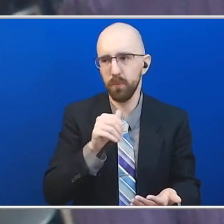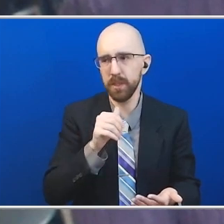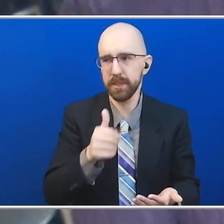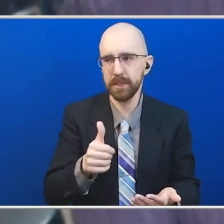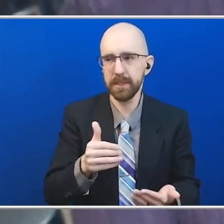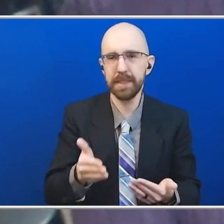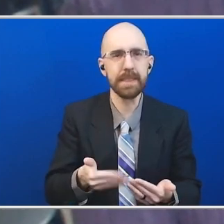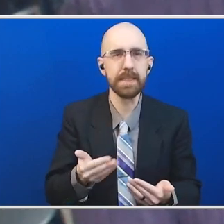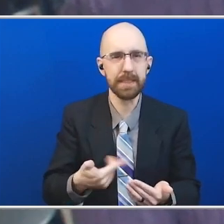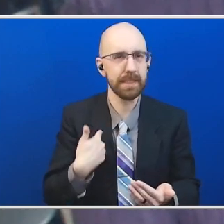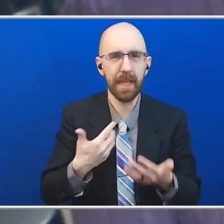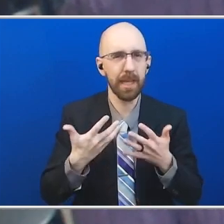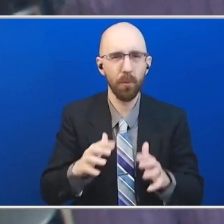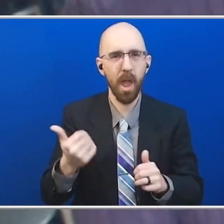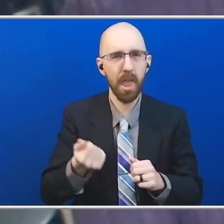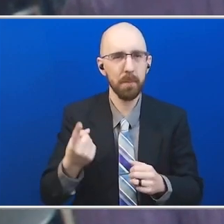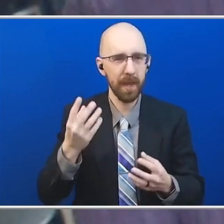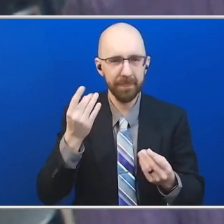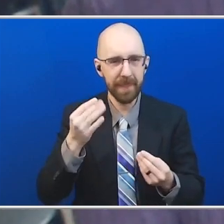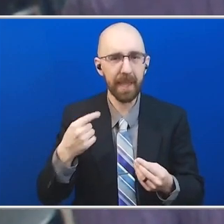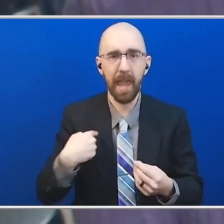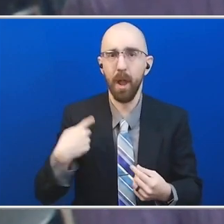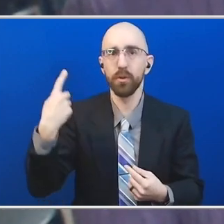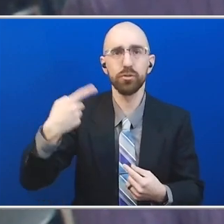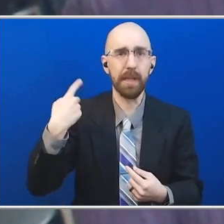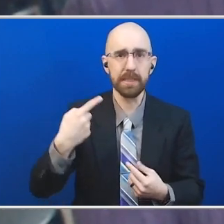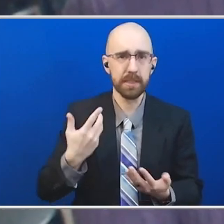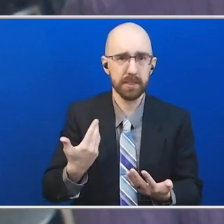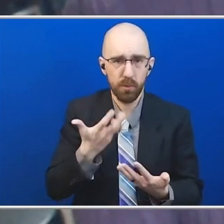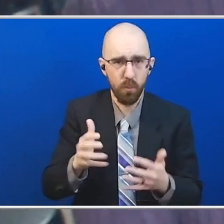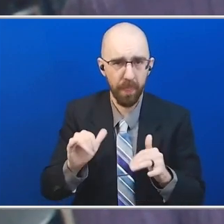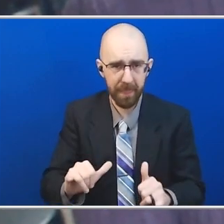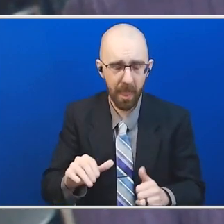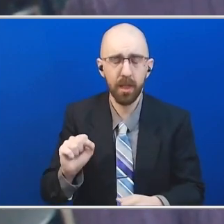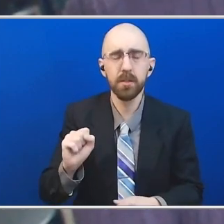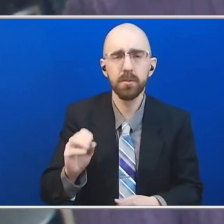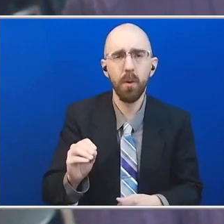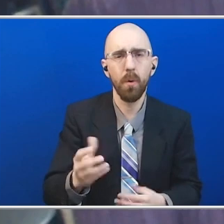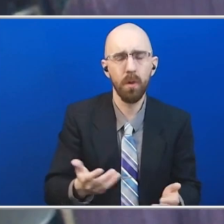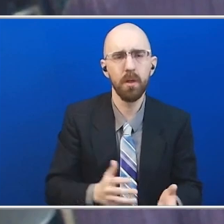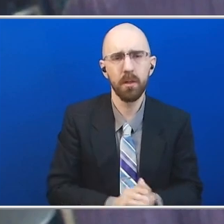easy because I didn't want anybody thinking I was crazy. And so